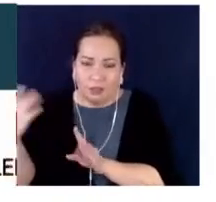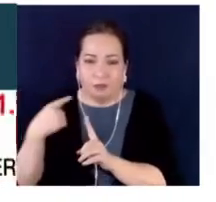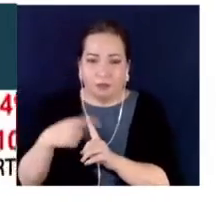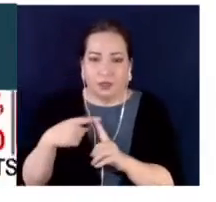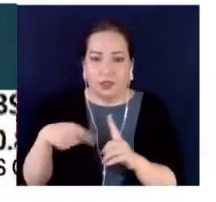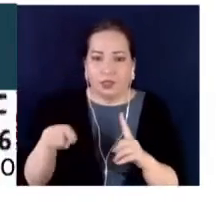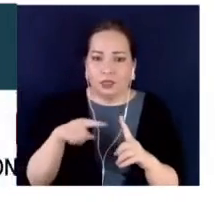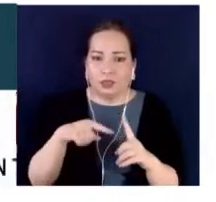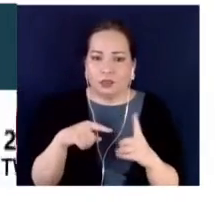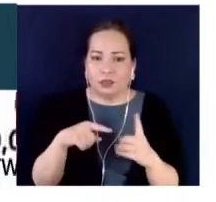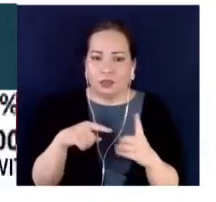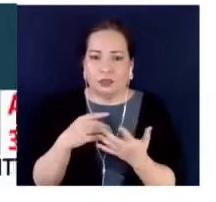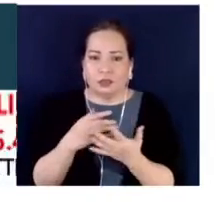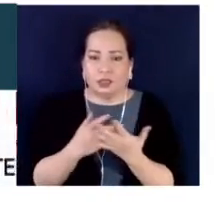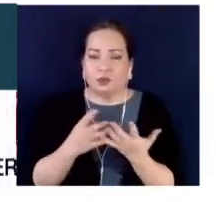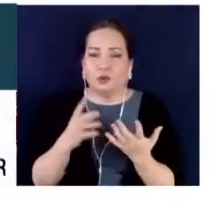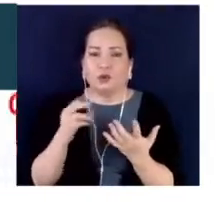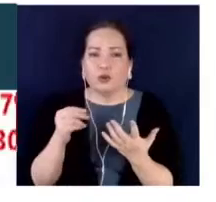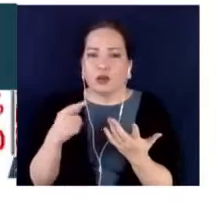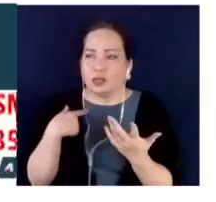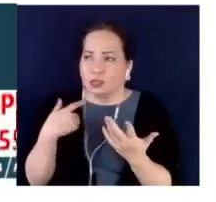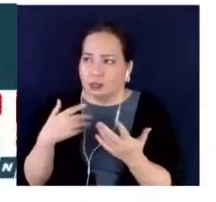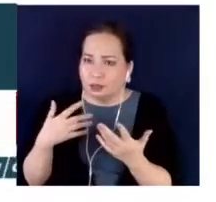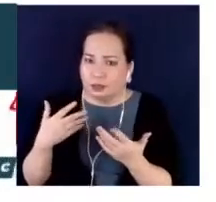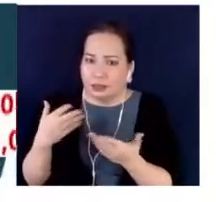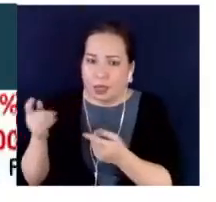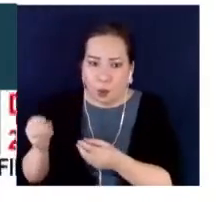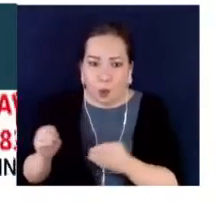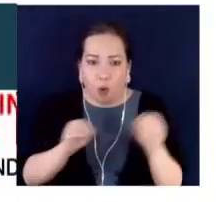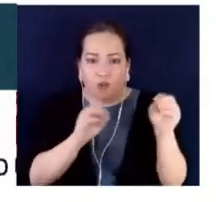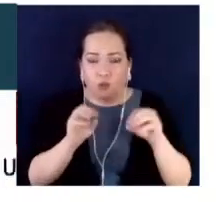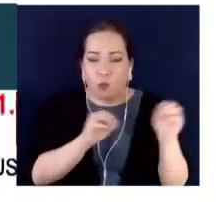still on the way or are